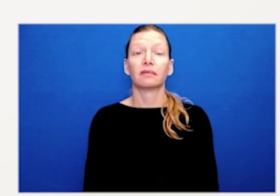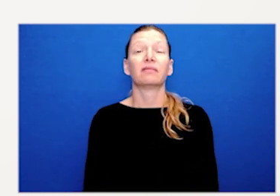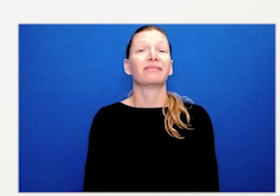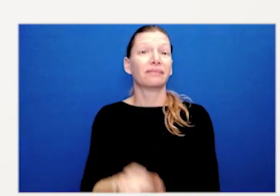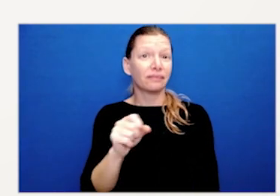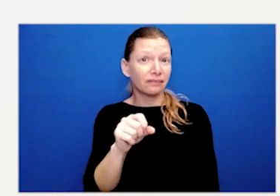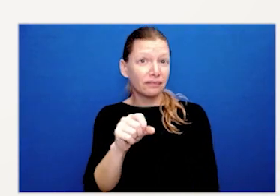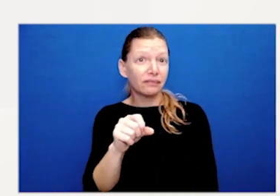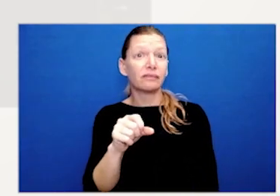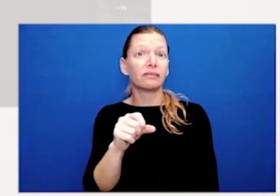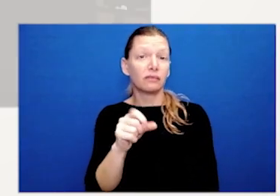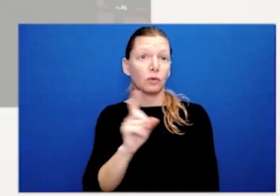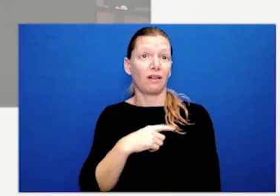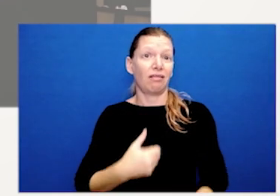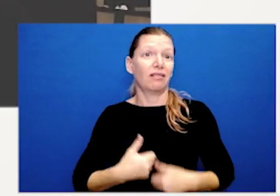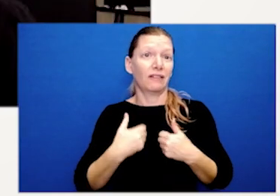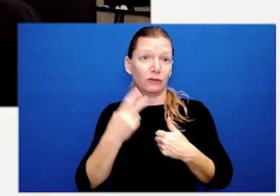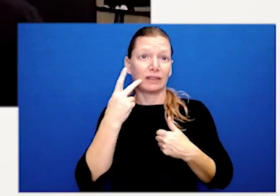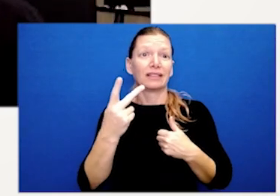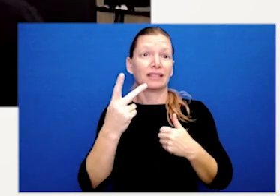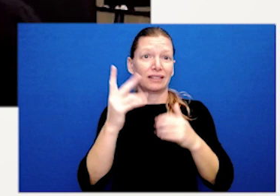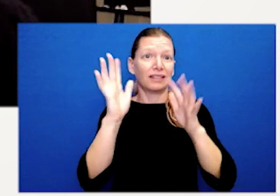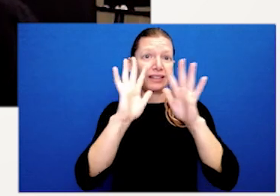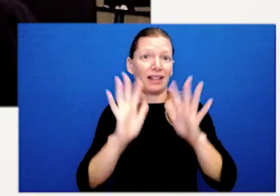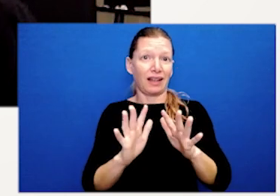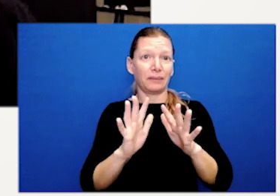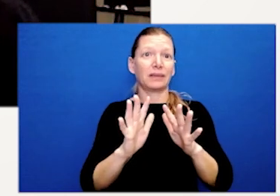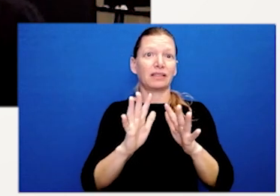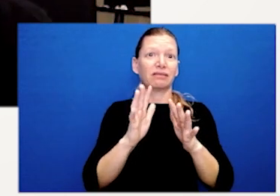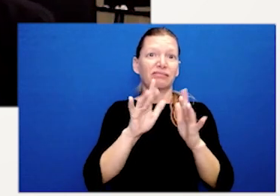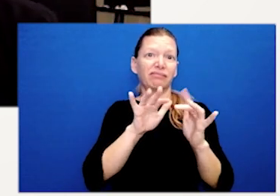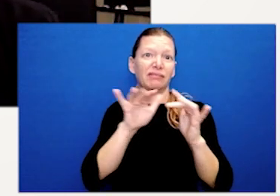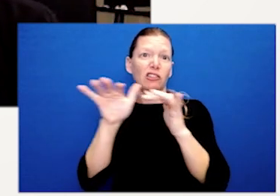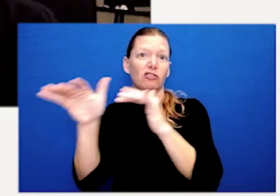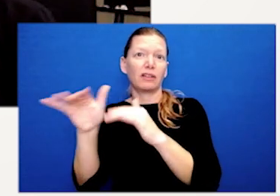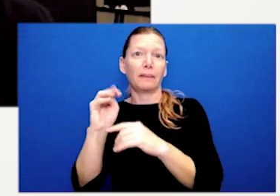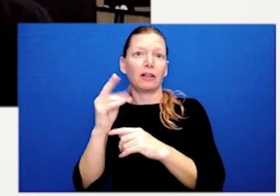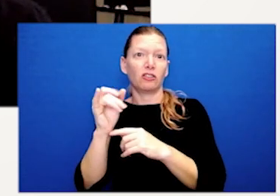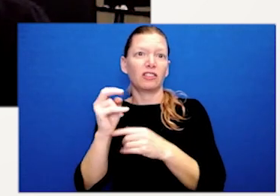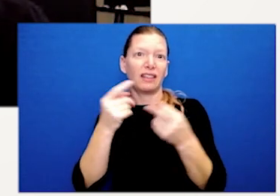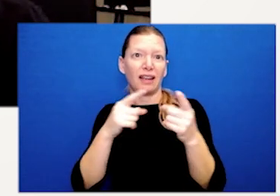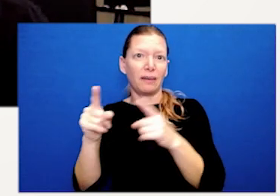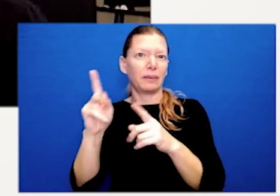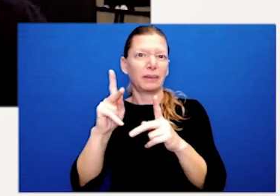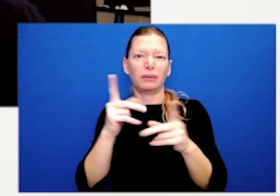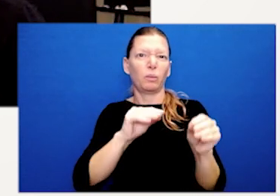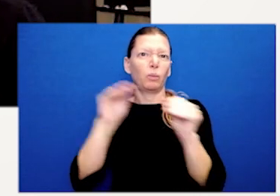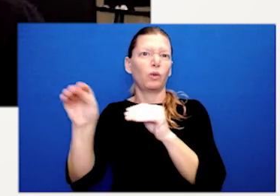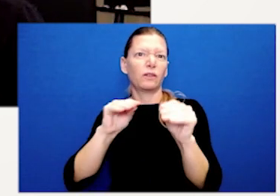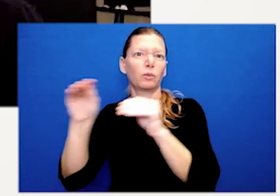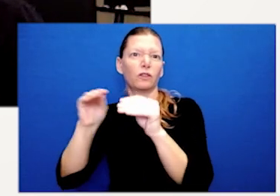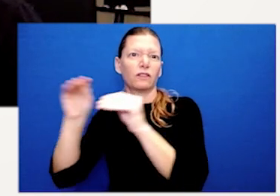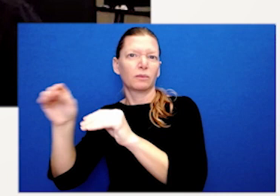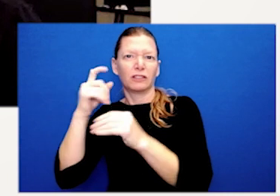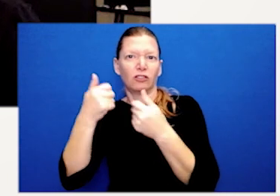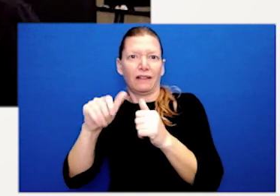Yeah, especially where I live. I mean, we're already seeing a lot of climate migration happening. and feeling the effects of people trying to